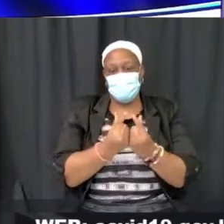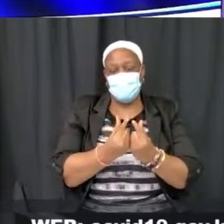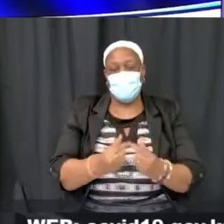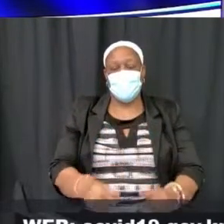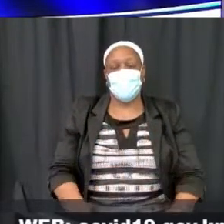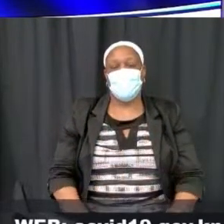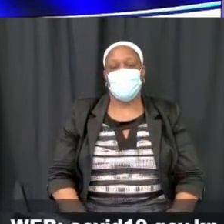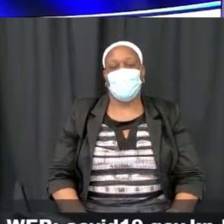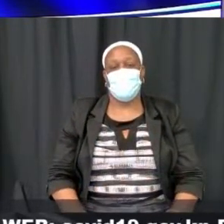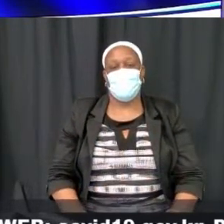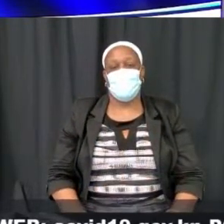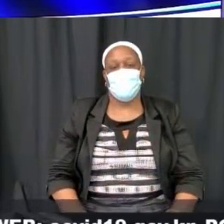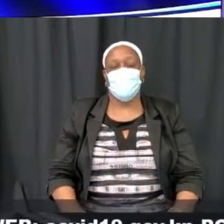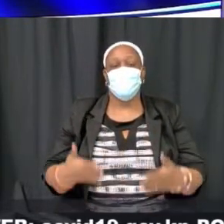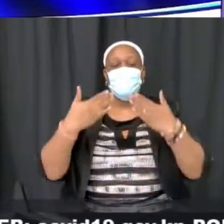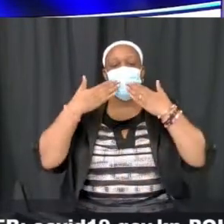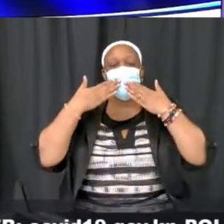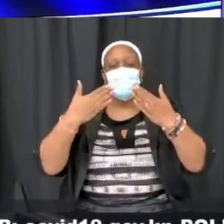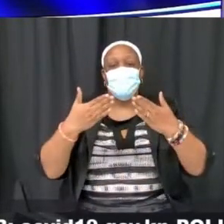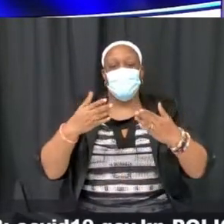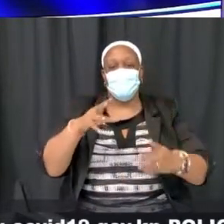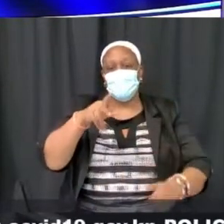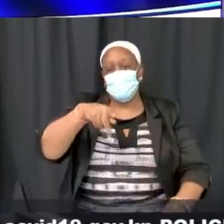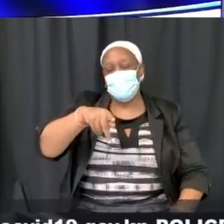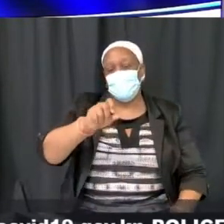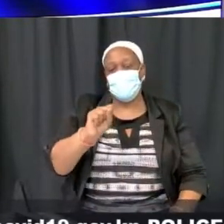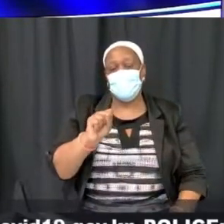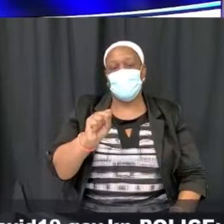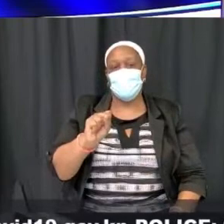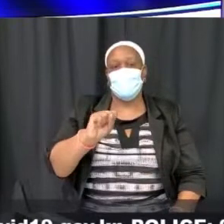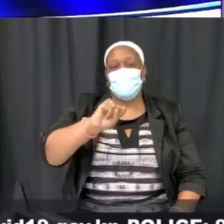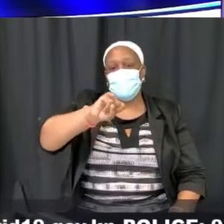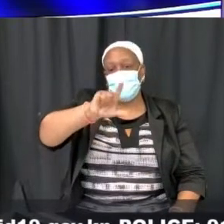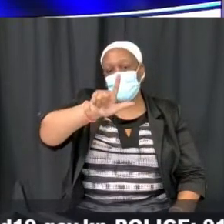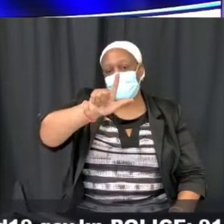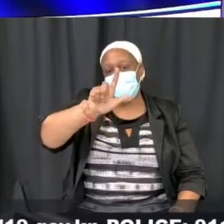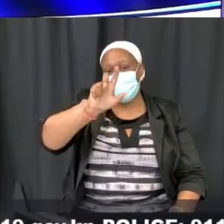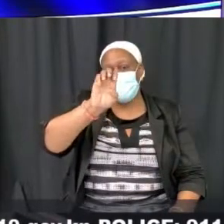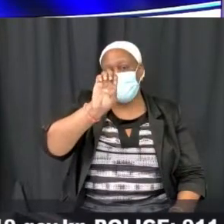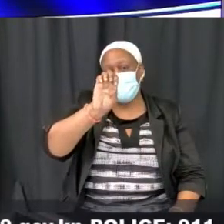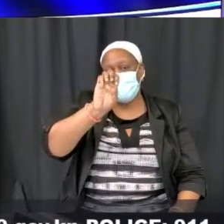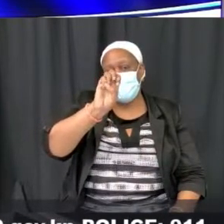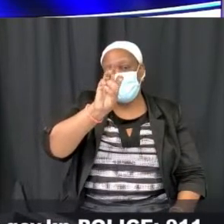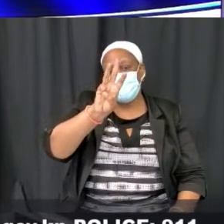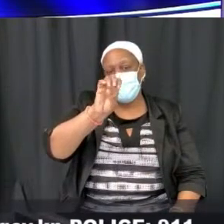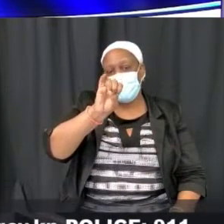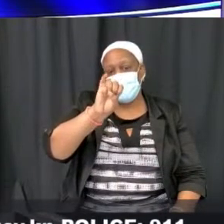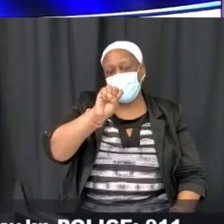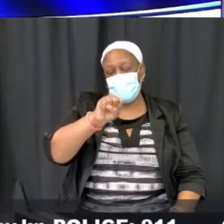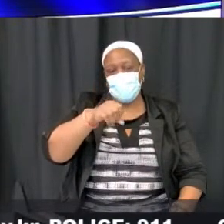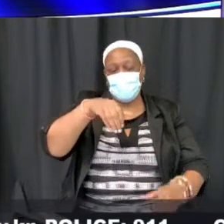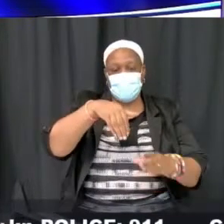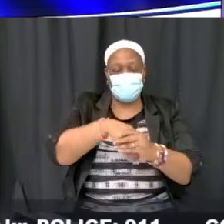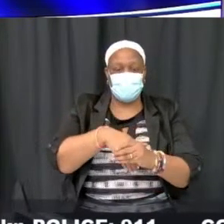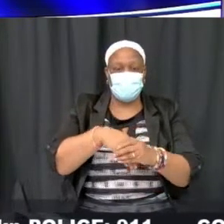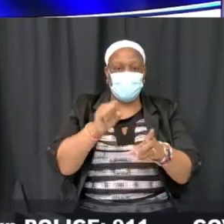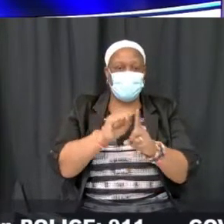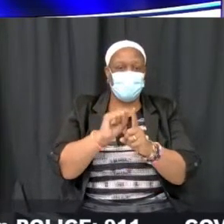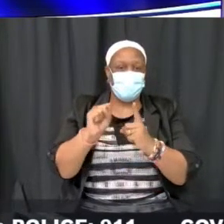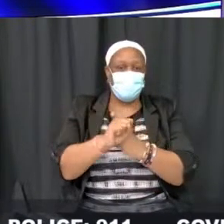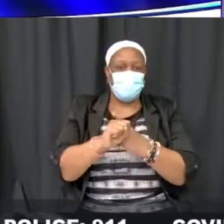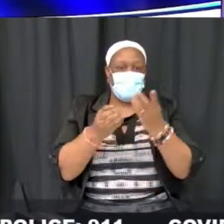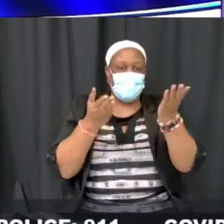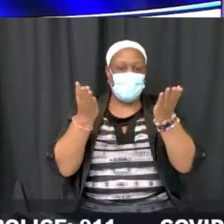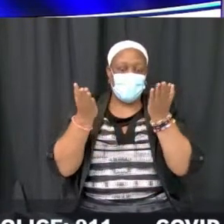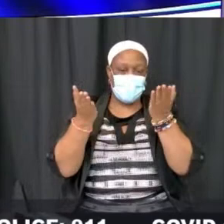thank P.S. Janelle Lewis Tafari, the permanent secretary in the Ministry of Social Development and